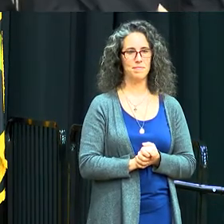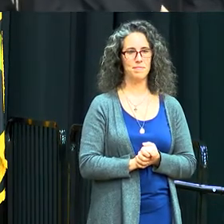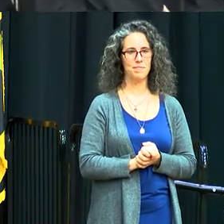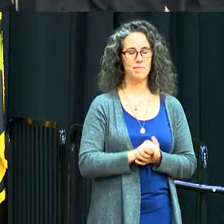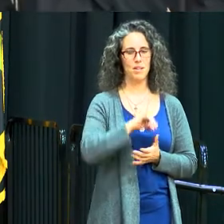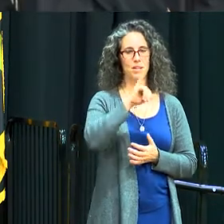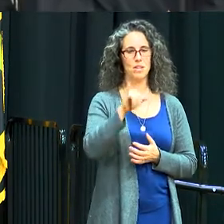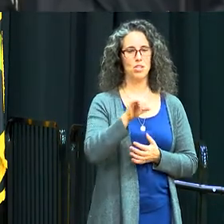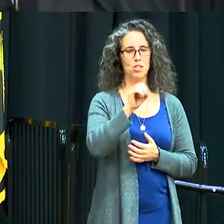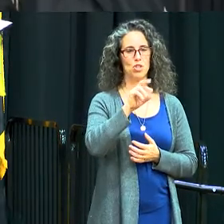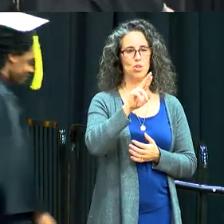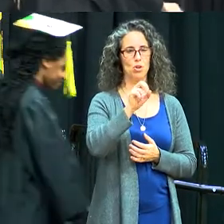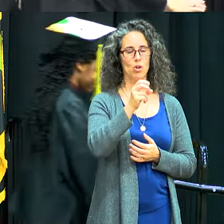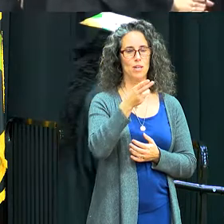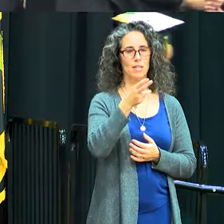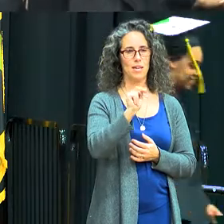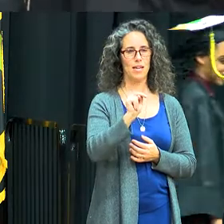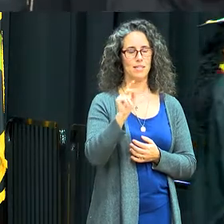Jordan Nicole Jantek.